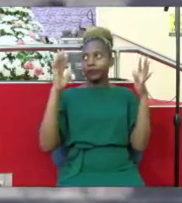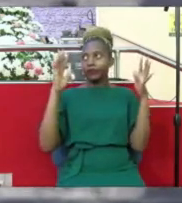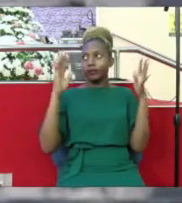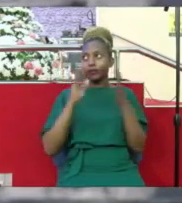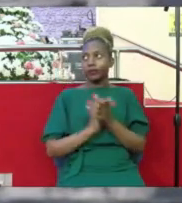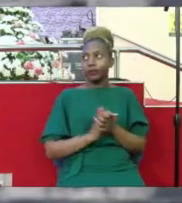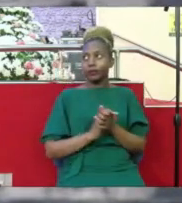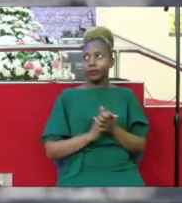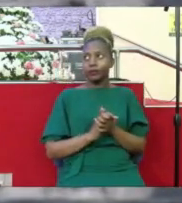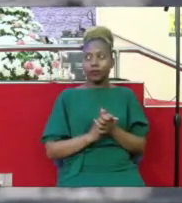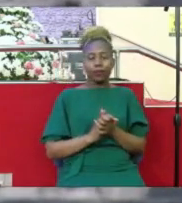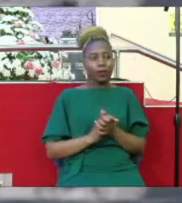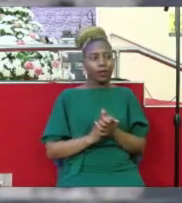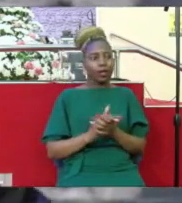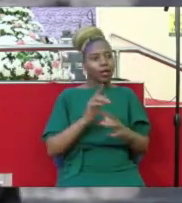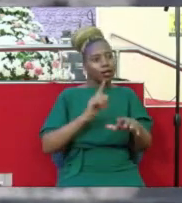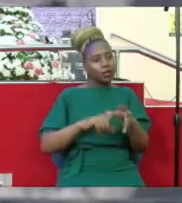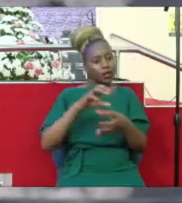Hallelujah. Say, when you mix it with faith,